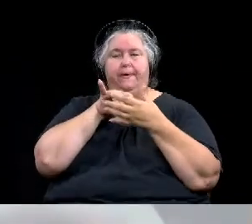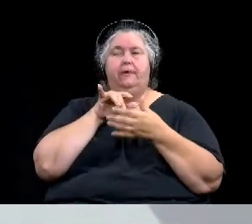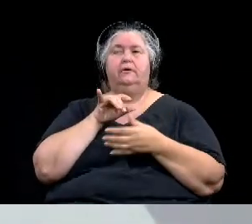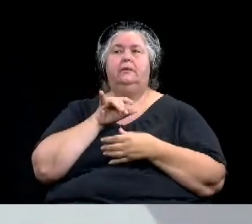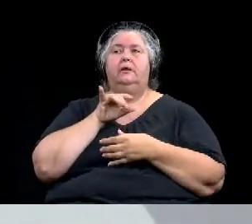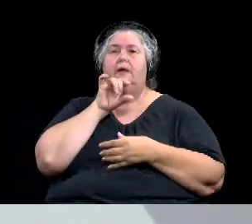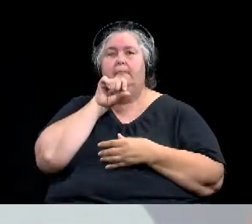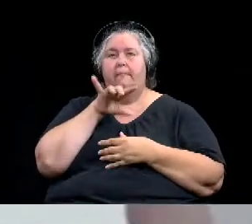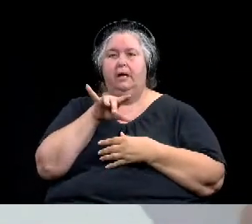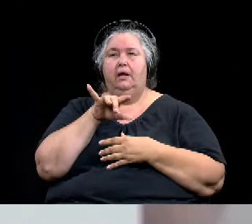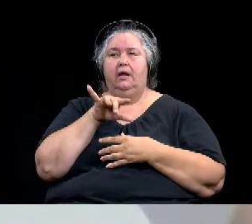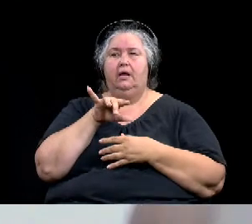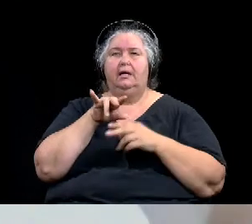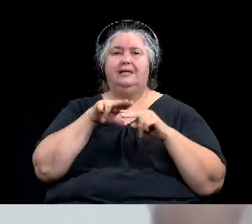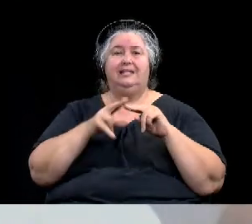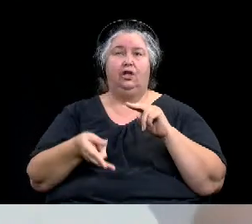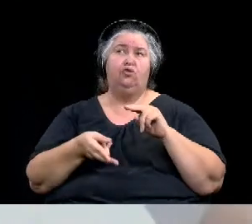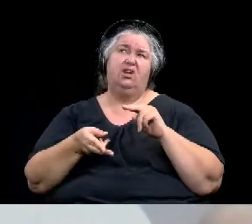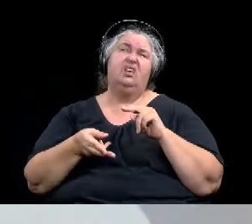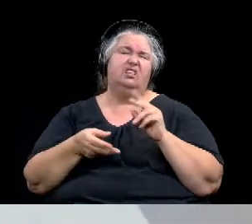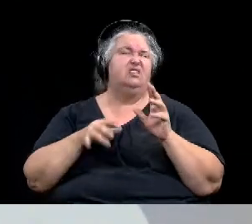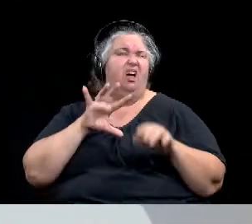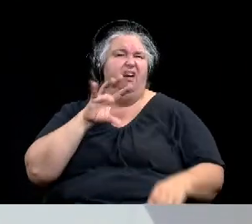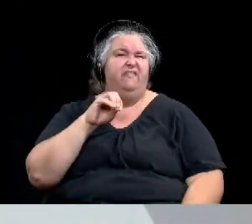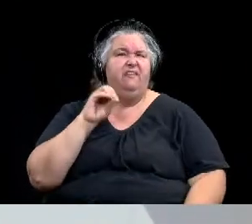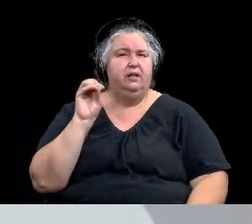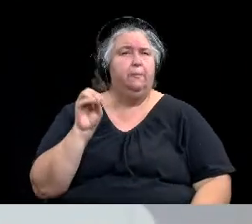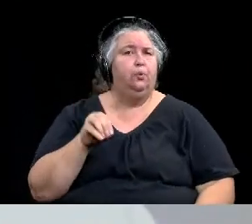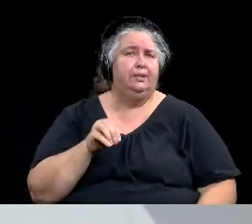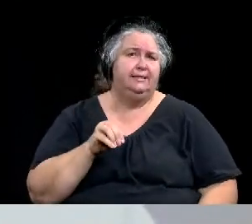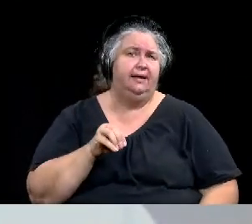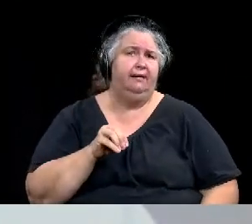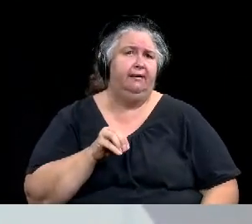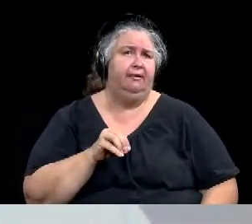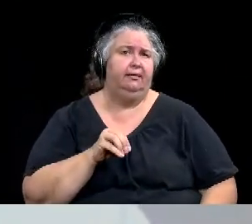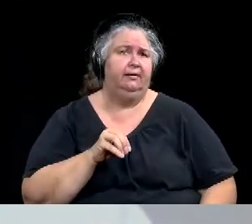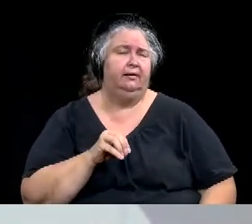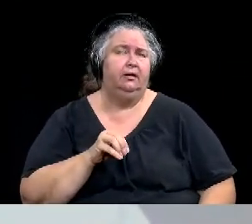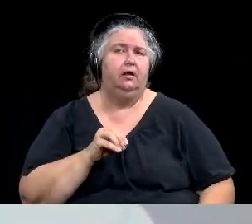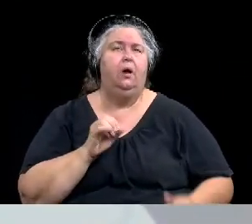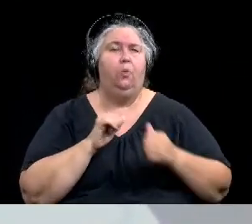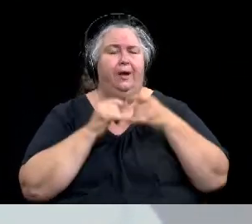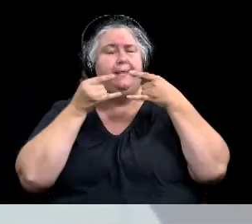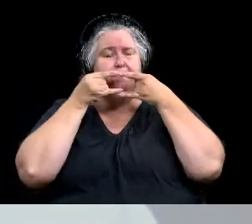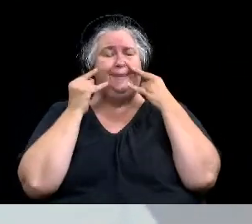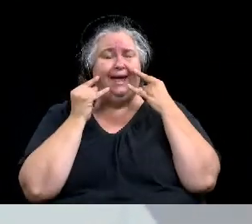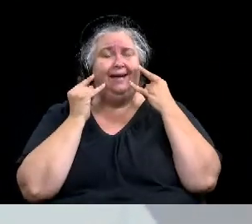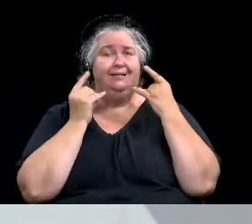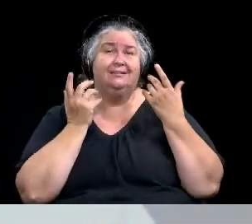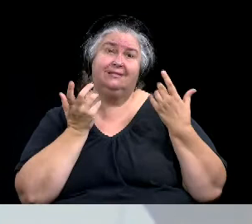particles decrease by about 50% with a mask. So